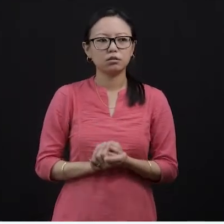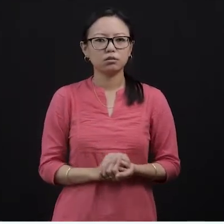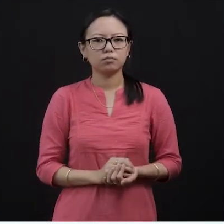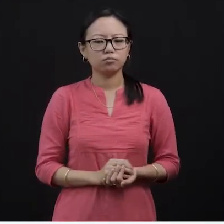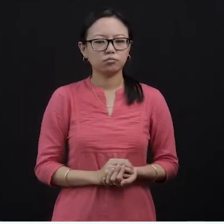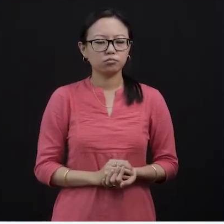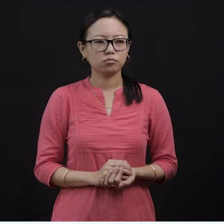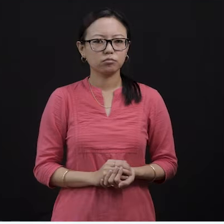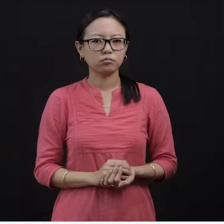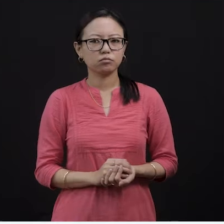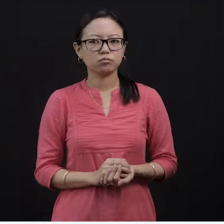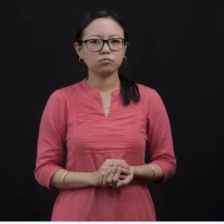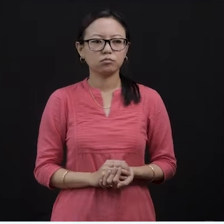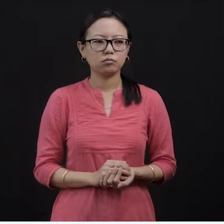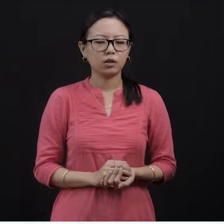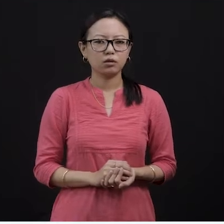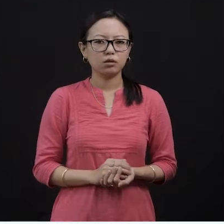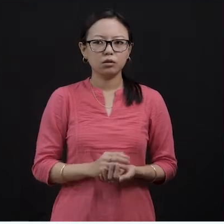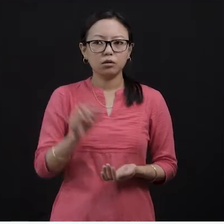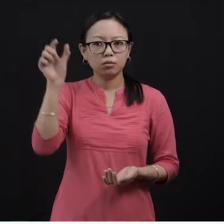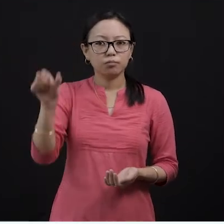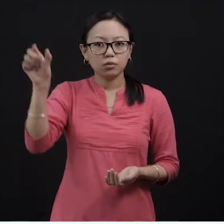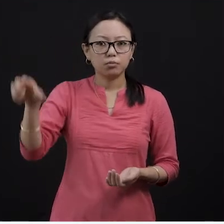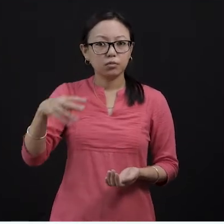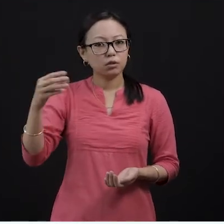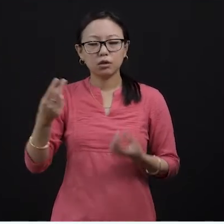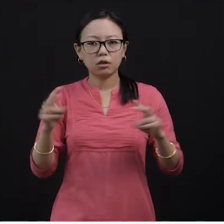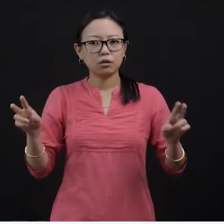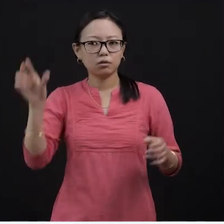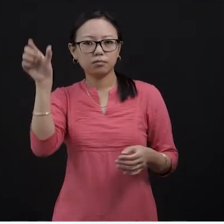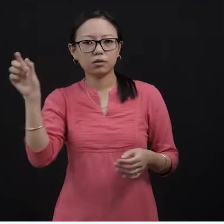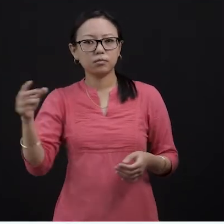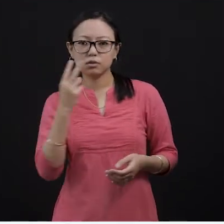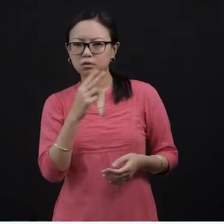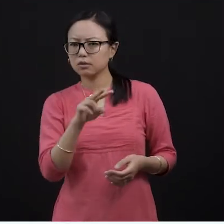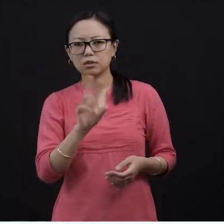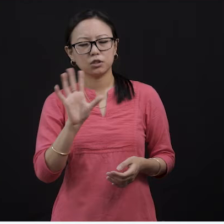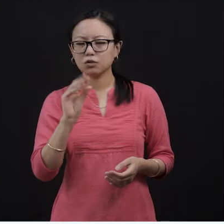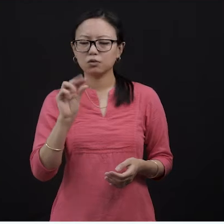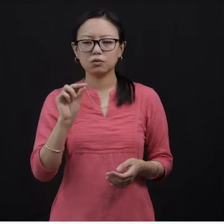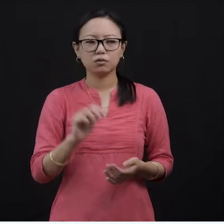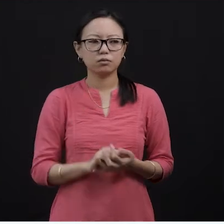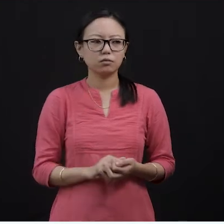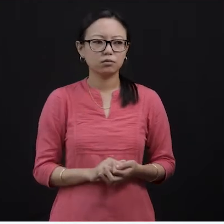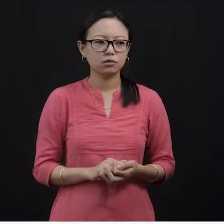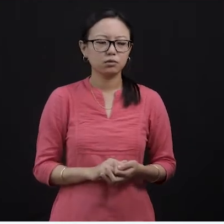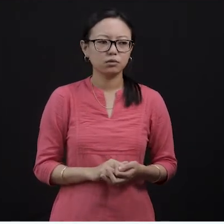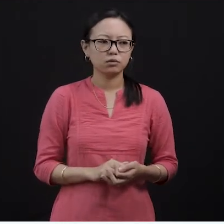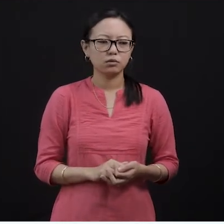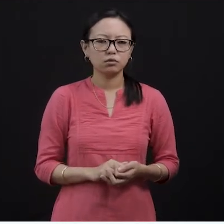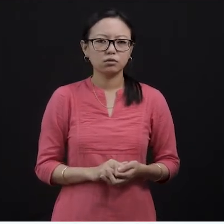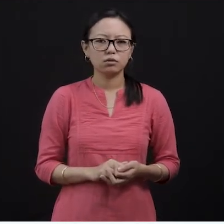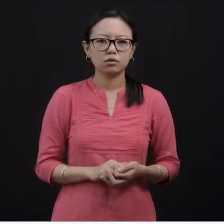this magnets inside the cup, we have to cover it with paper, okay? Just paper and then